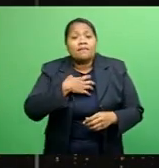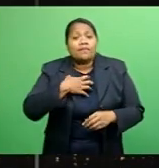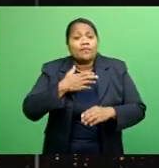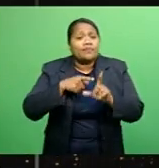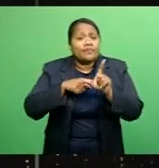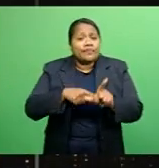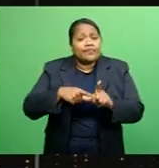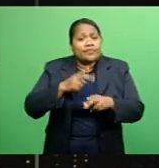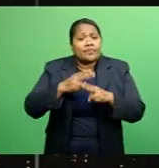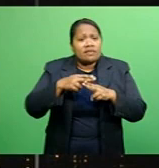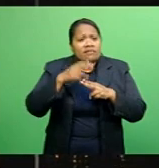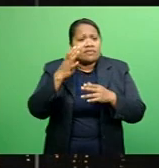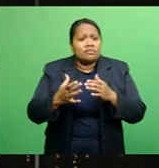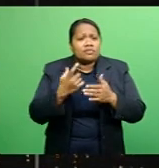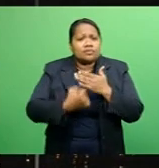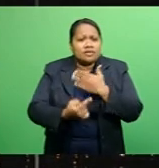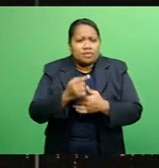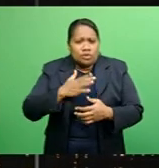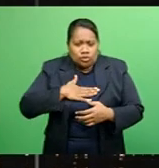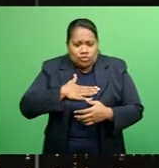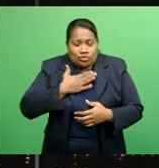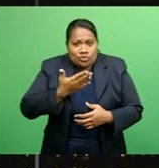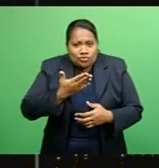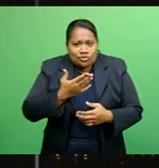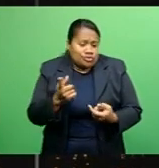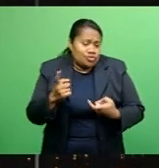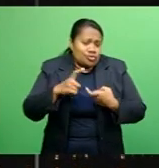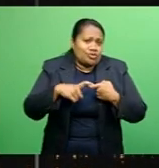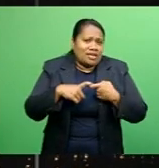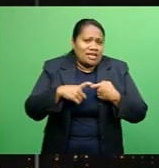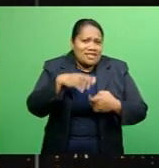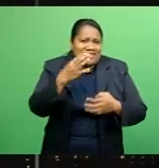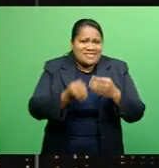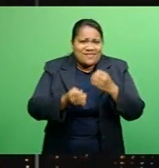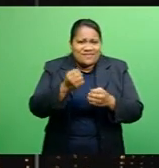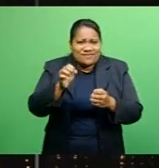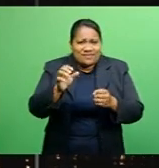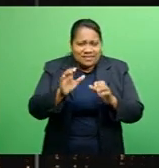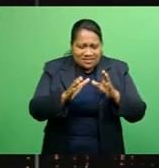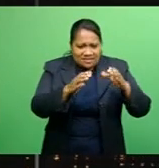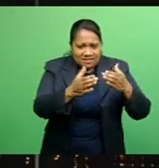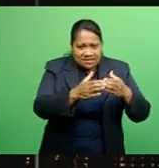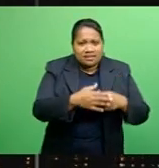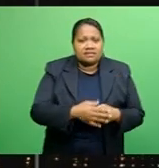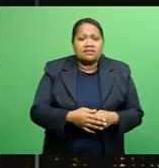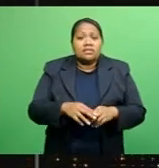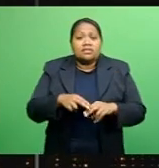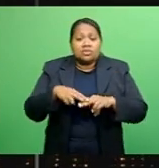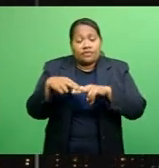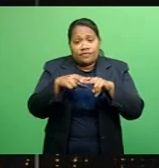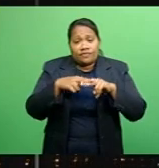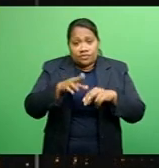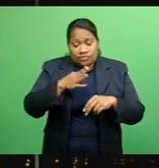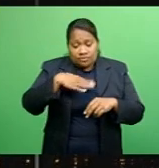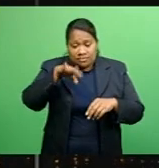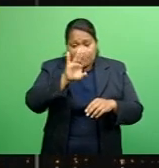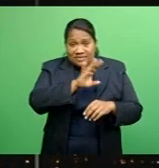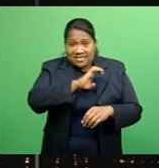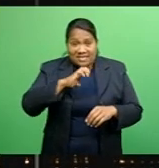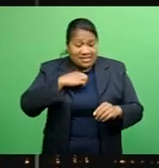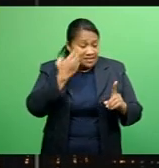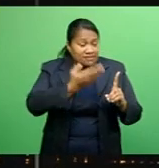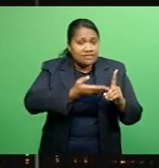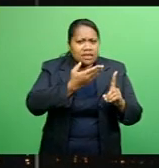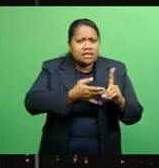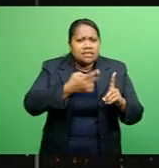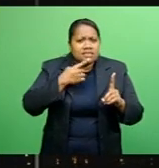in joining the dairy sector. Fiji Cooperative Dairy Company Limited Chief Executive Kushmendra Prasad believes the increase